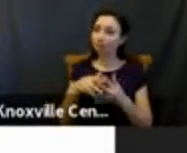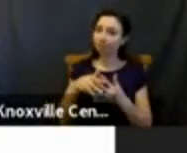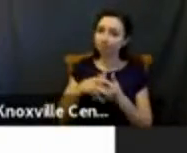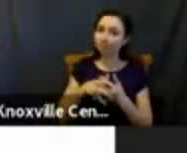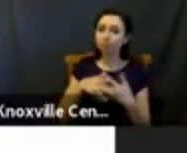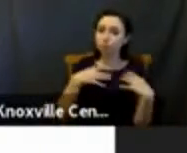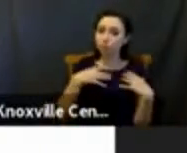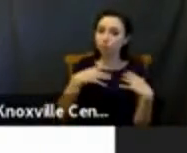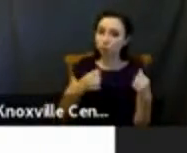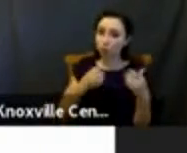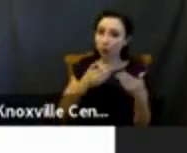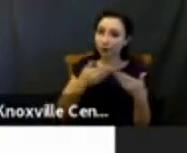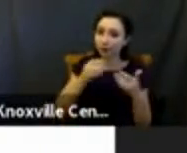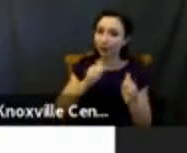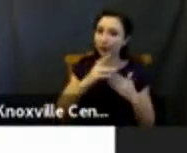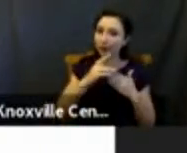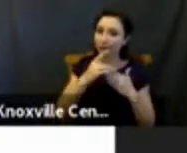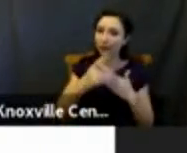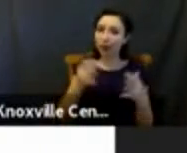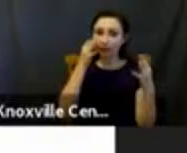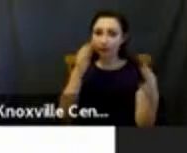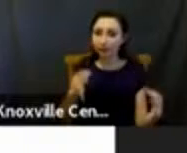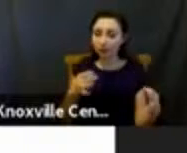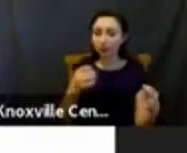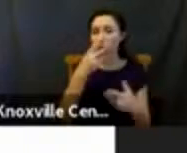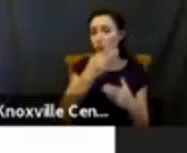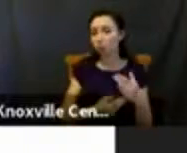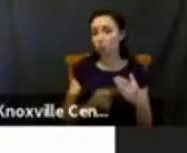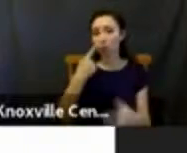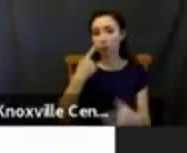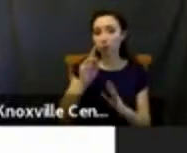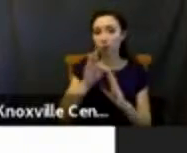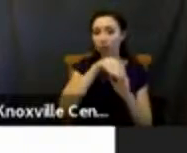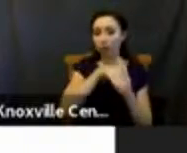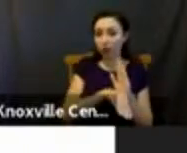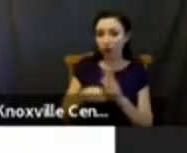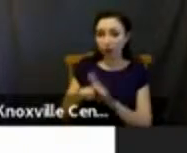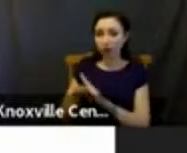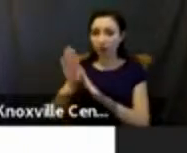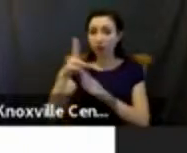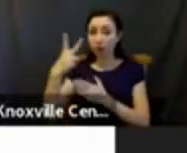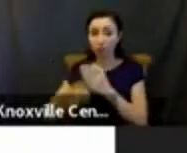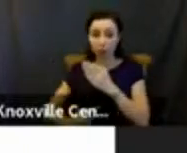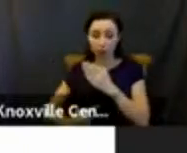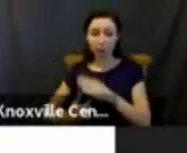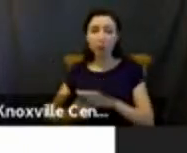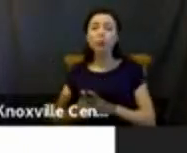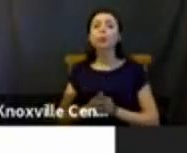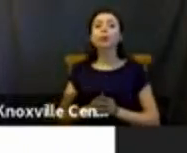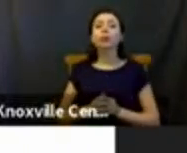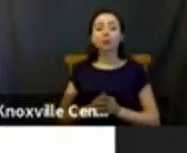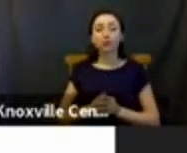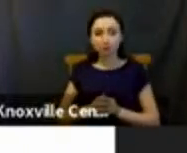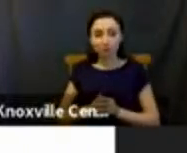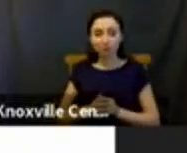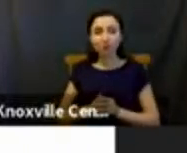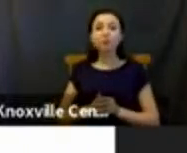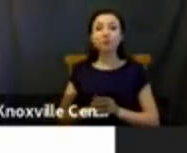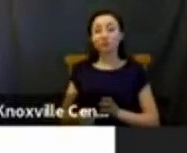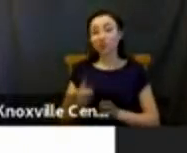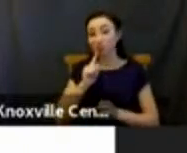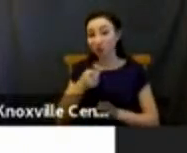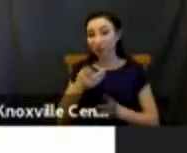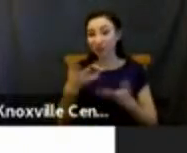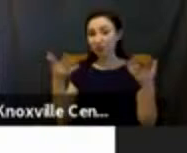that can guide our decisions, both for de-escalation and escalation? And really, what does